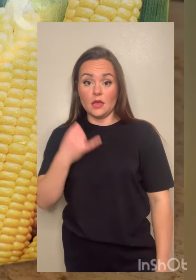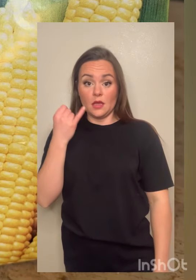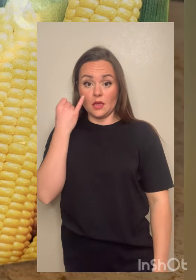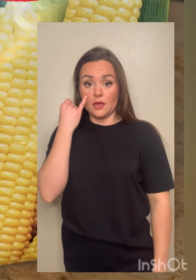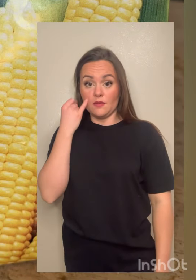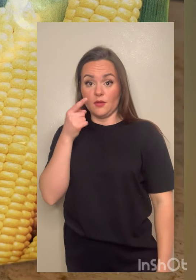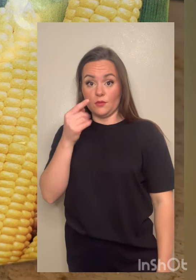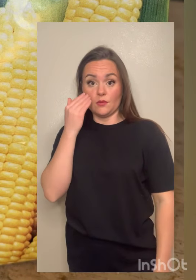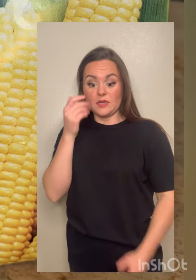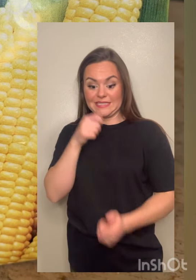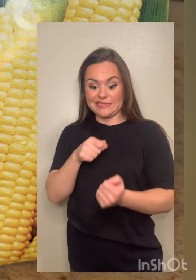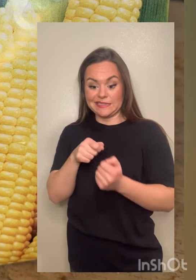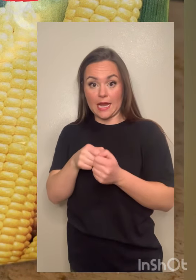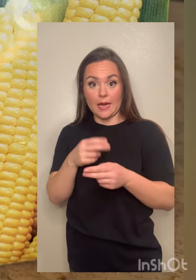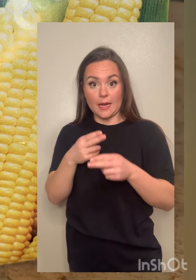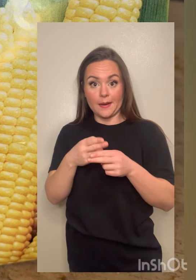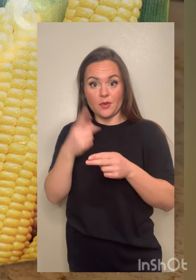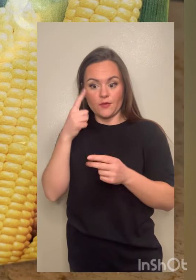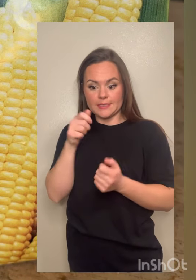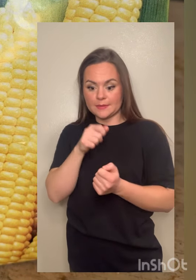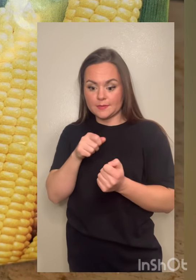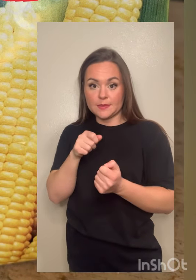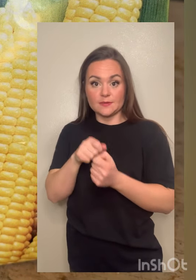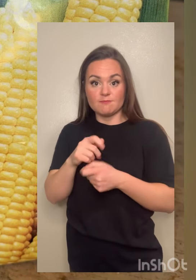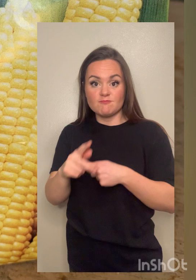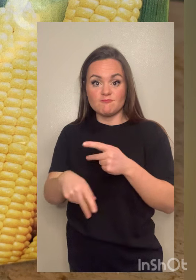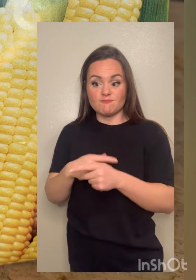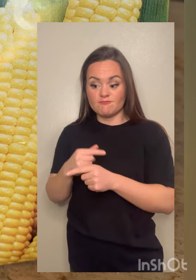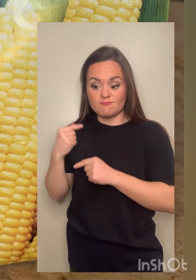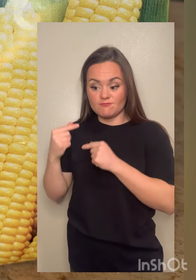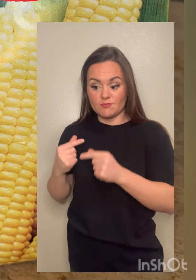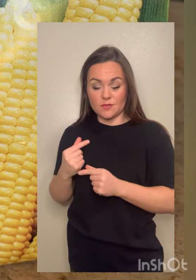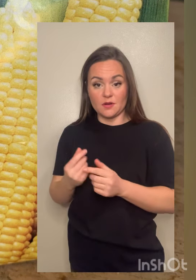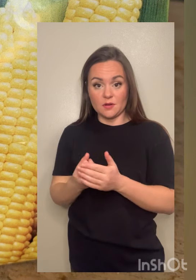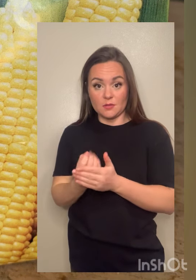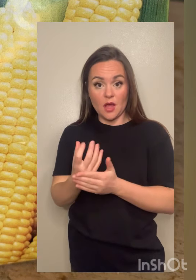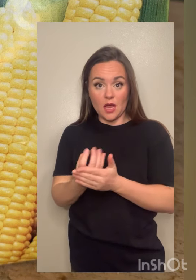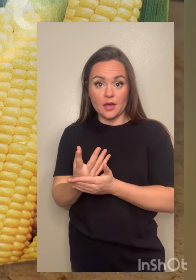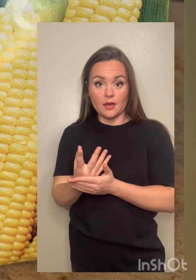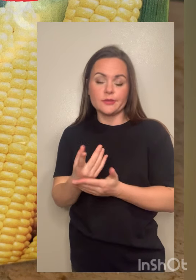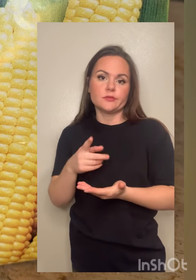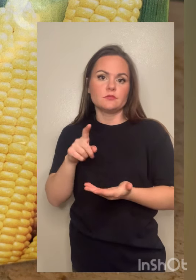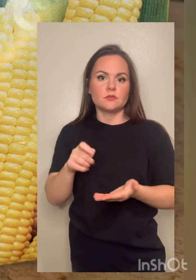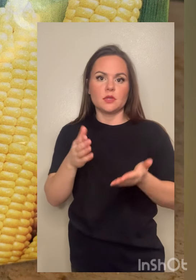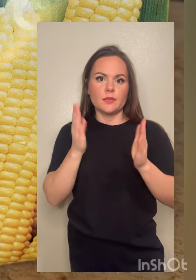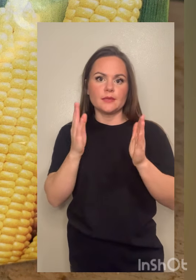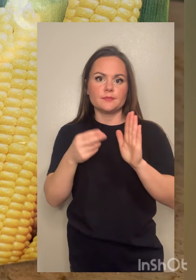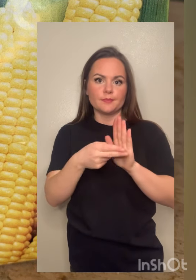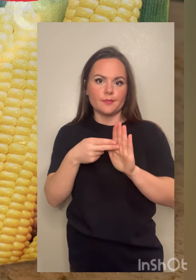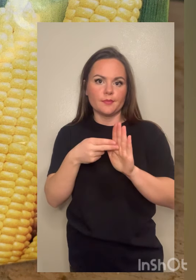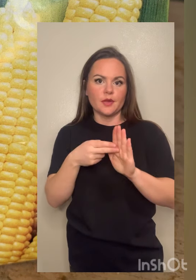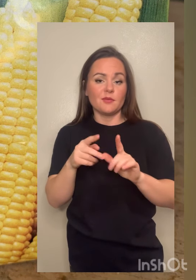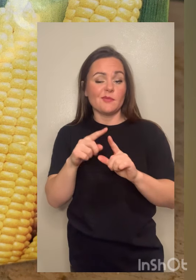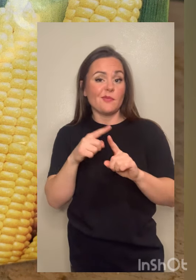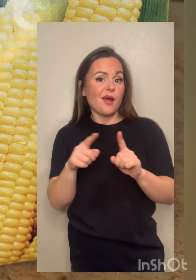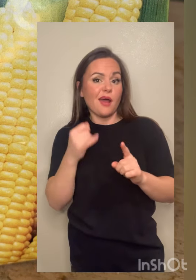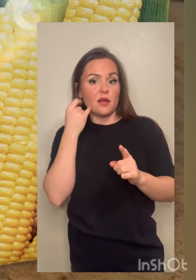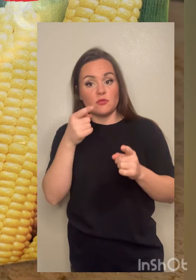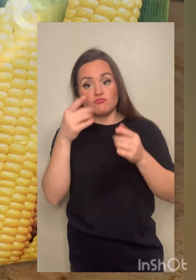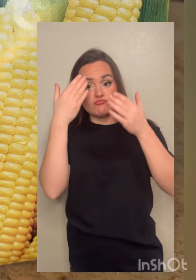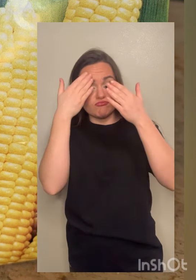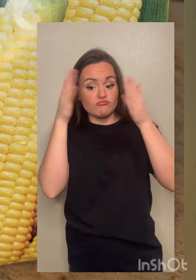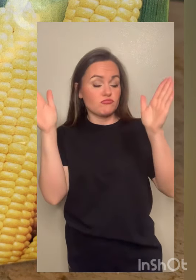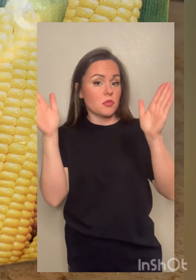attention to these labels, but I don't. Just play around, and if you're not looking for something very specific, pick something that looks